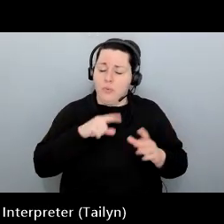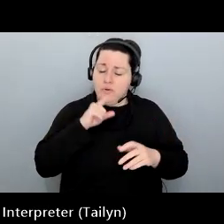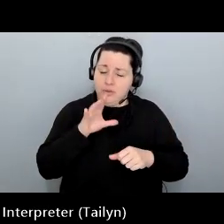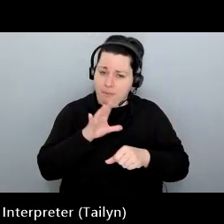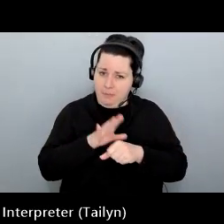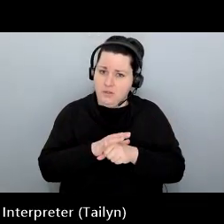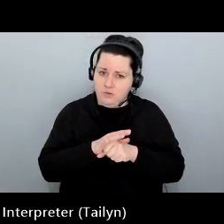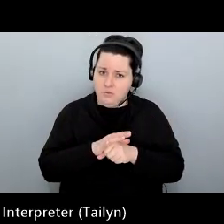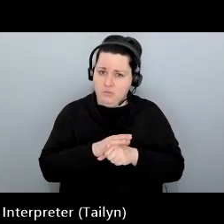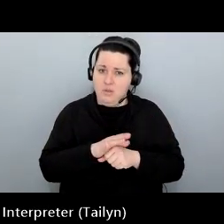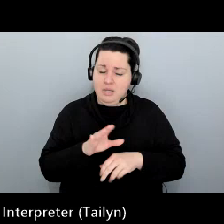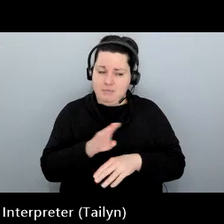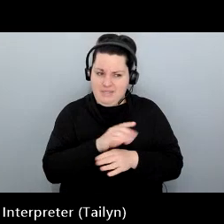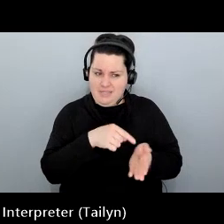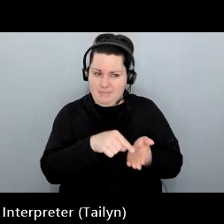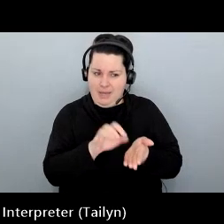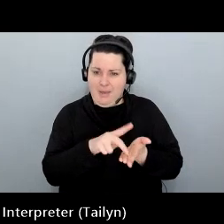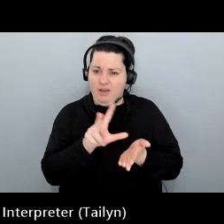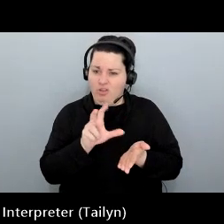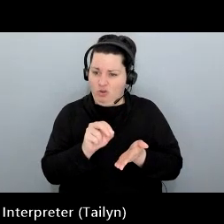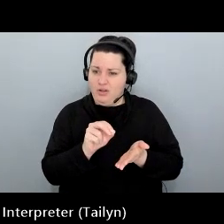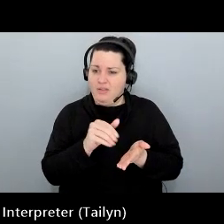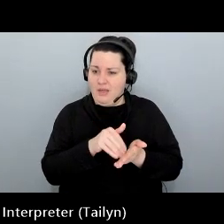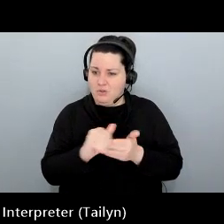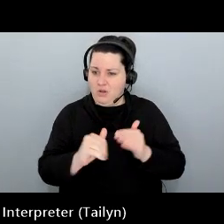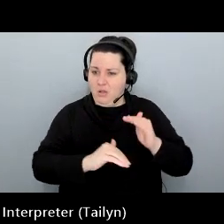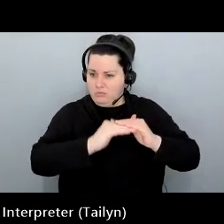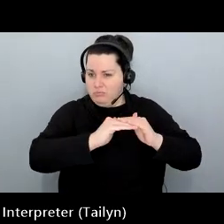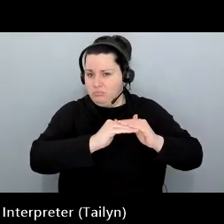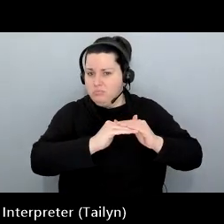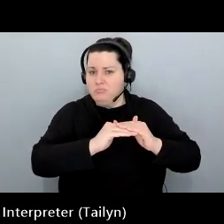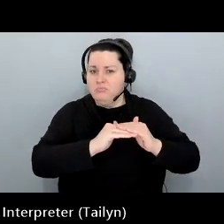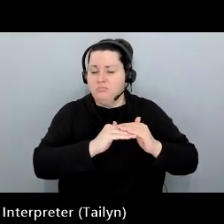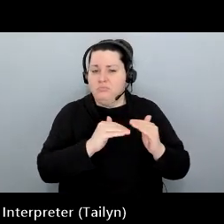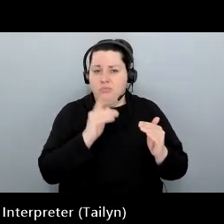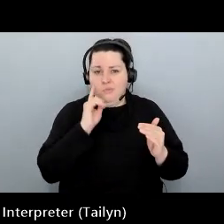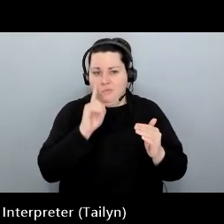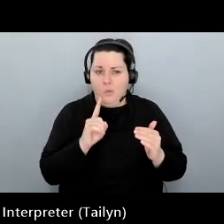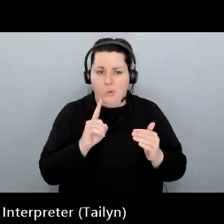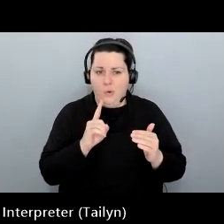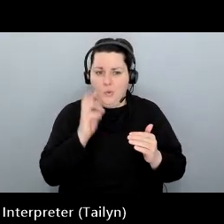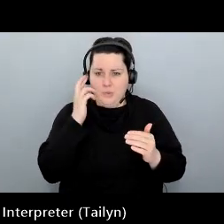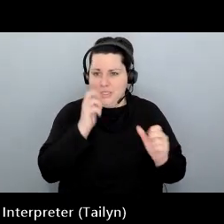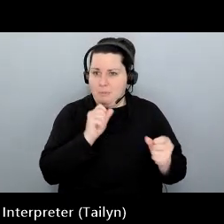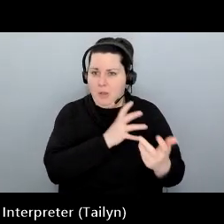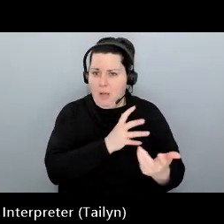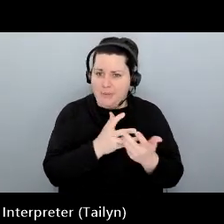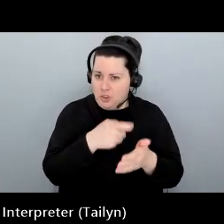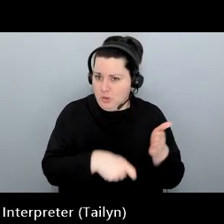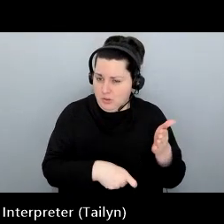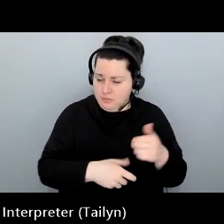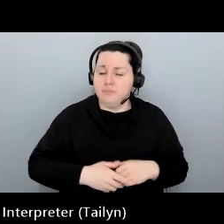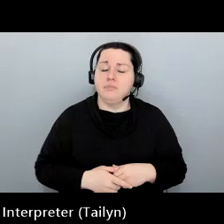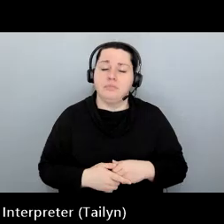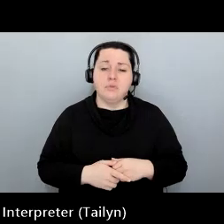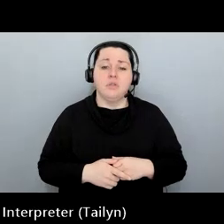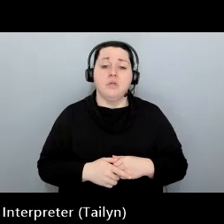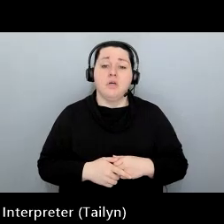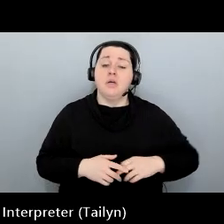reimbursing businesses $30,000 in terms of covering any sort of cost for reasonable accommodations, right?